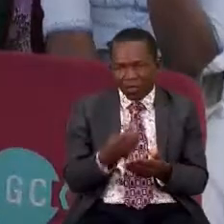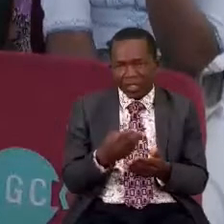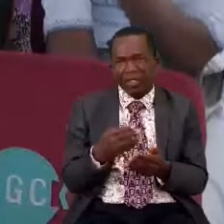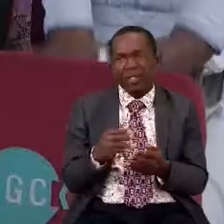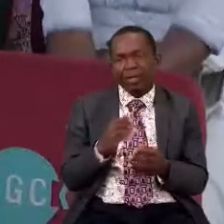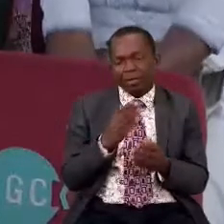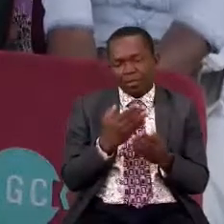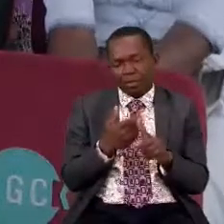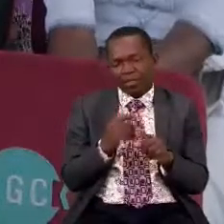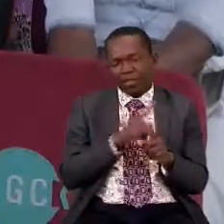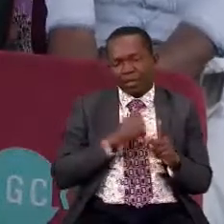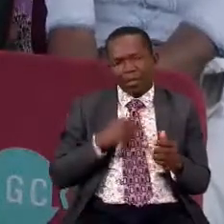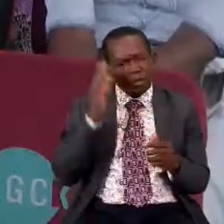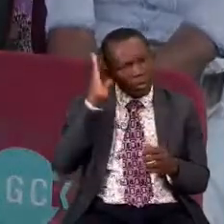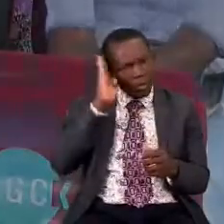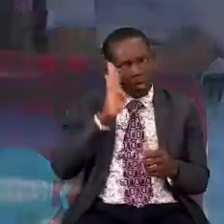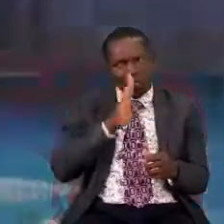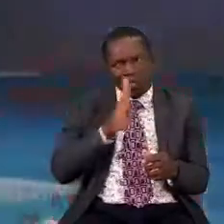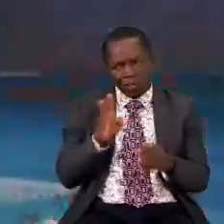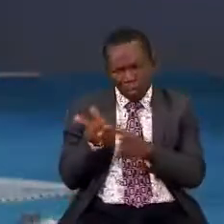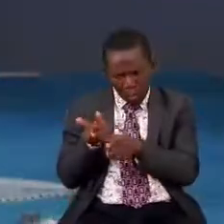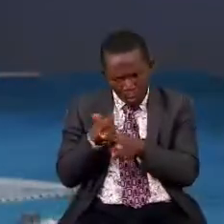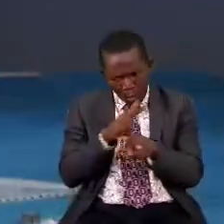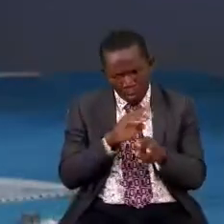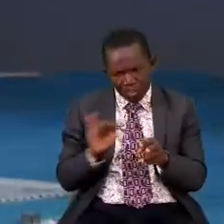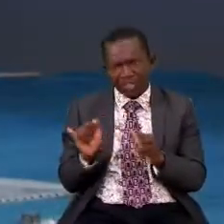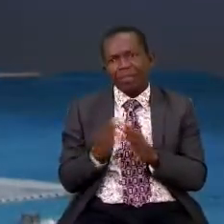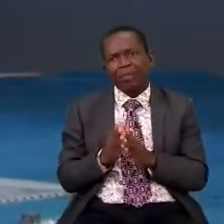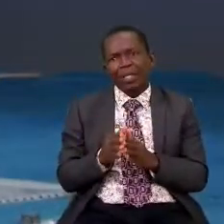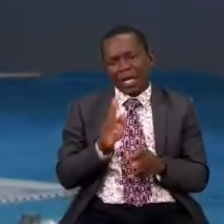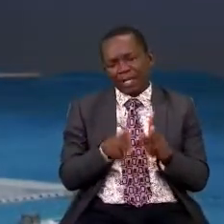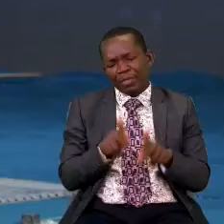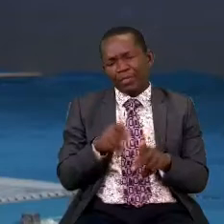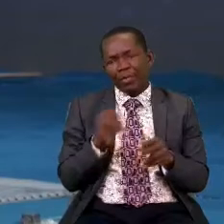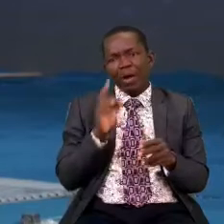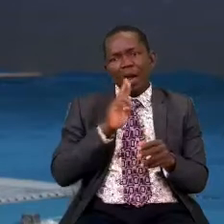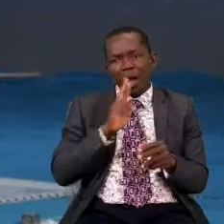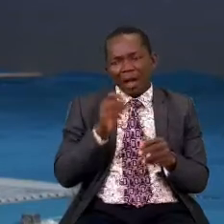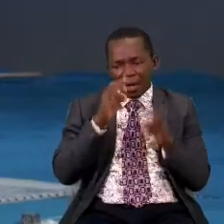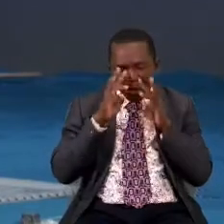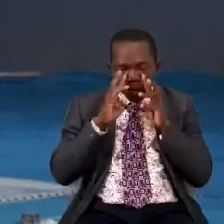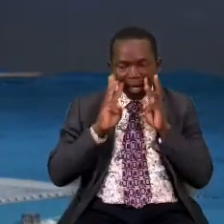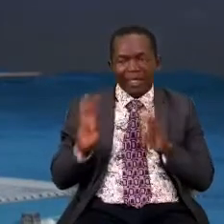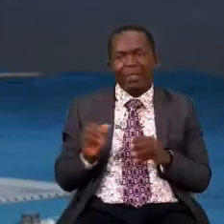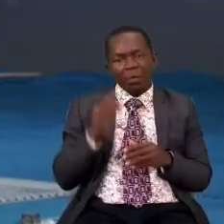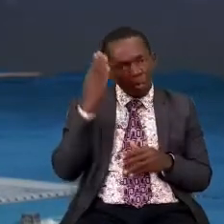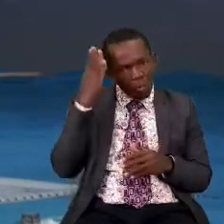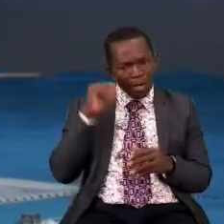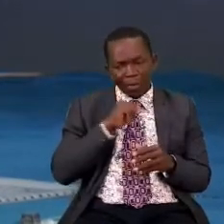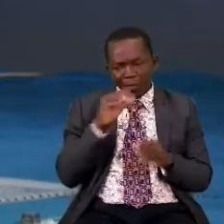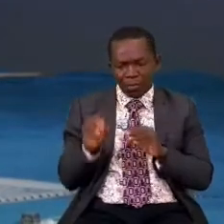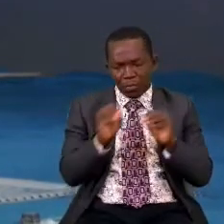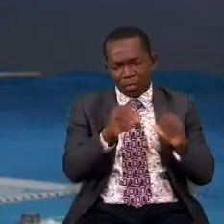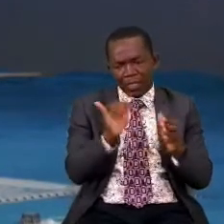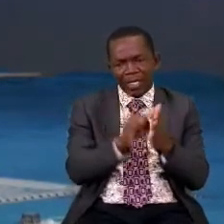that man there? Because the Lord is waiting. He doesn't want to find a religious